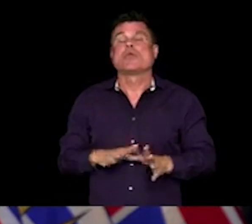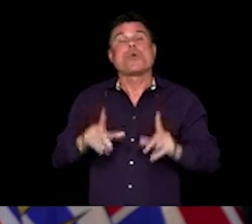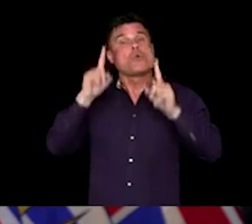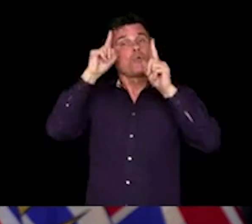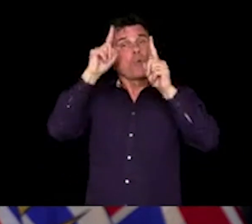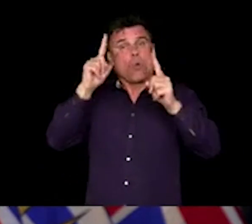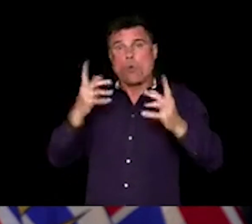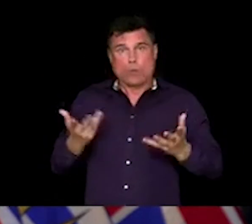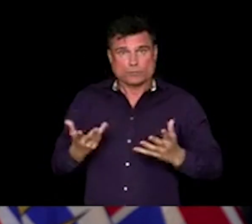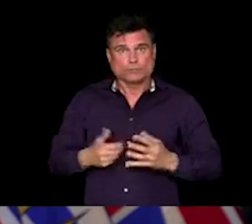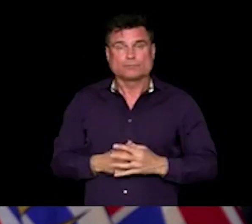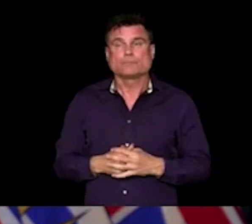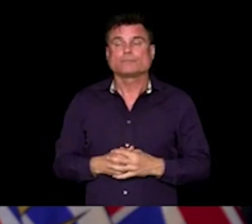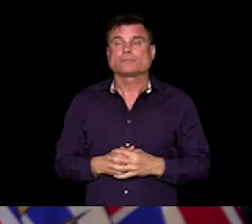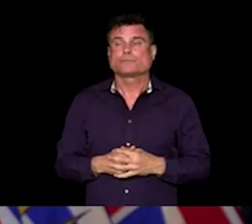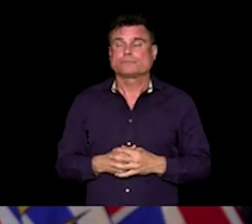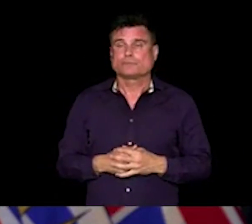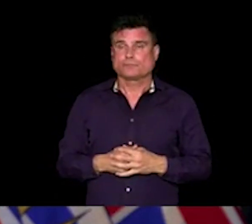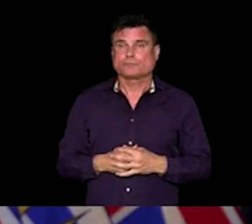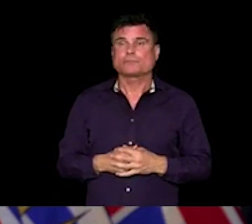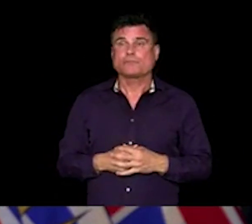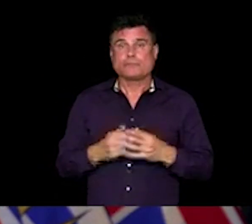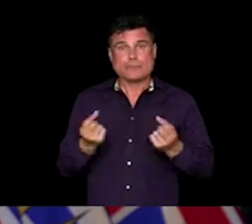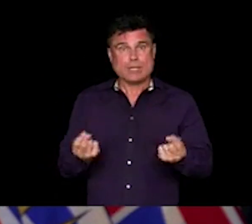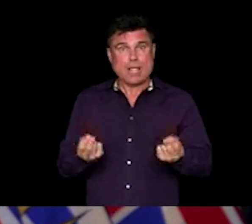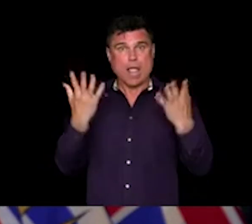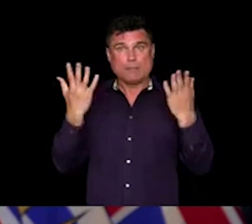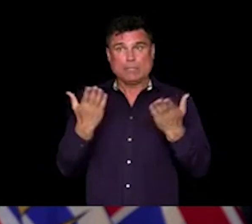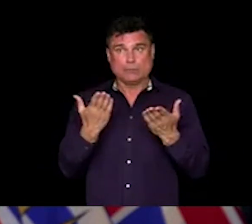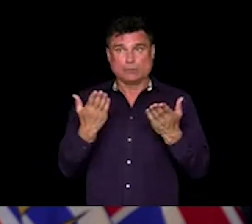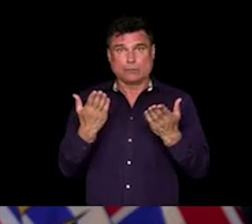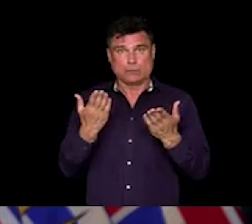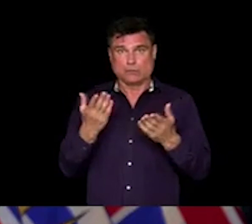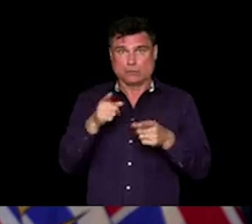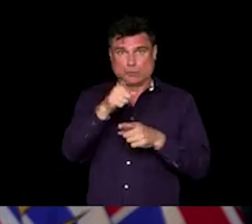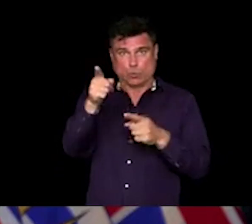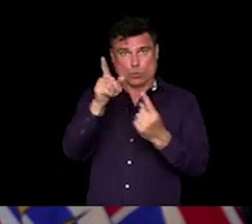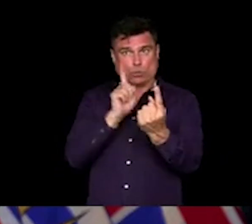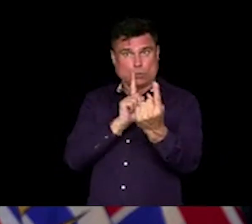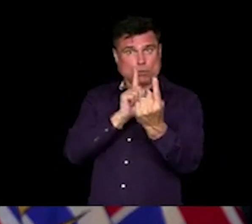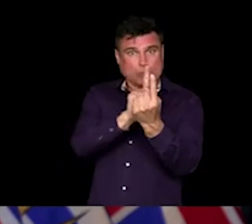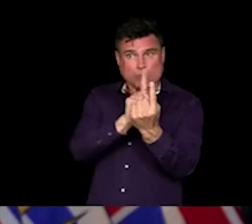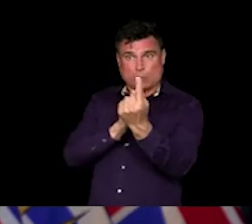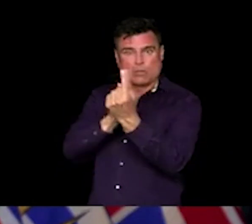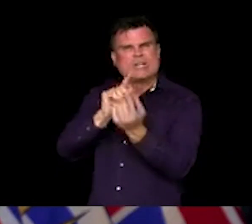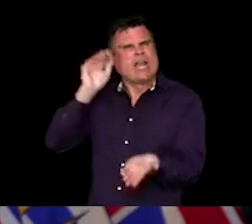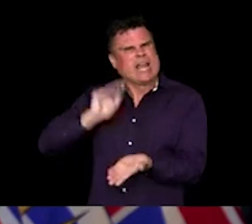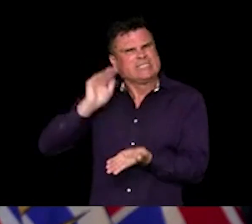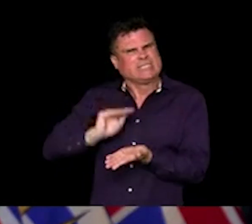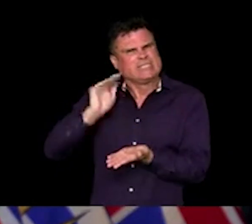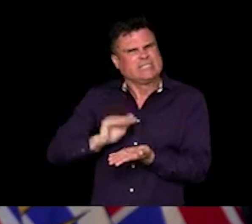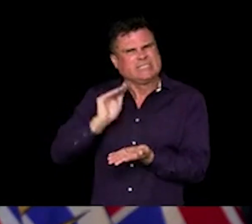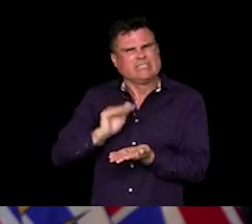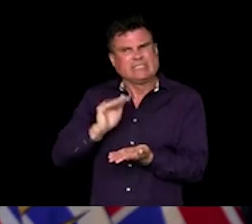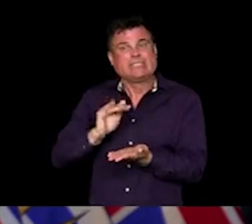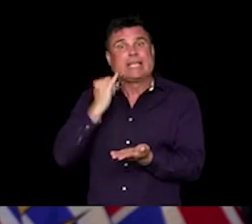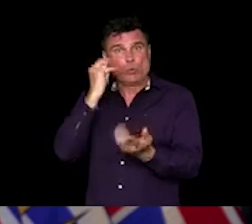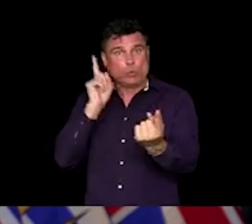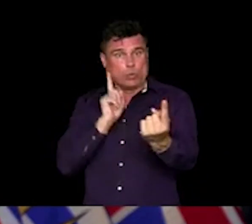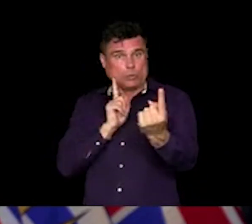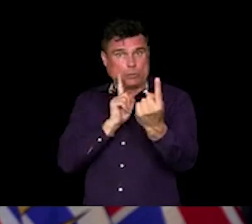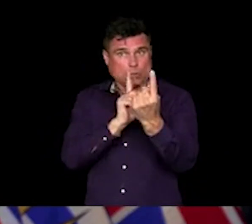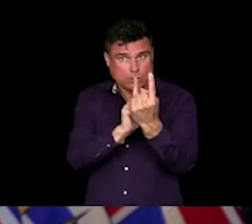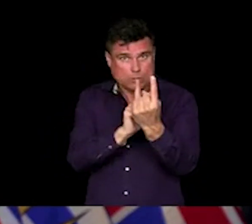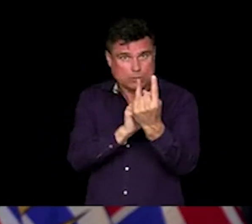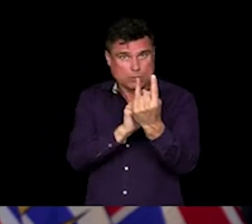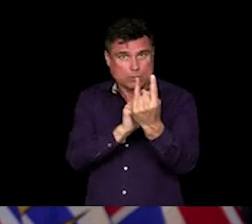decrease our numbers of contacts, or we can increase our safe contacts. And what we need to look at in the businesses that are opening and in our